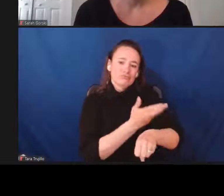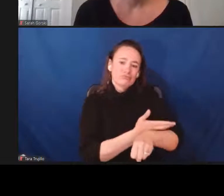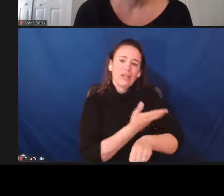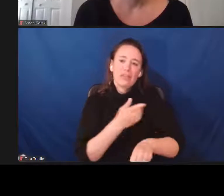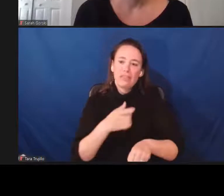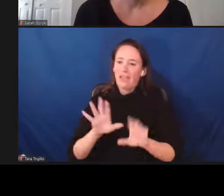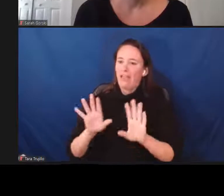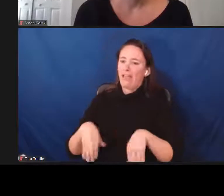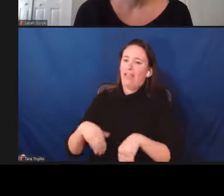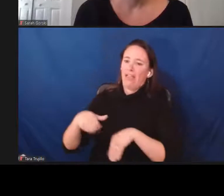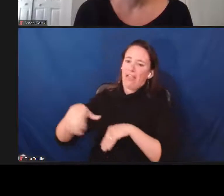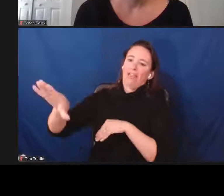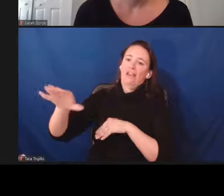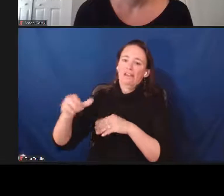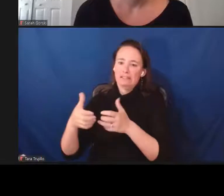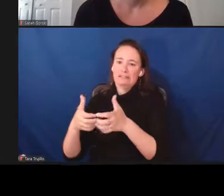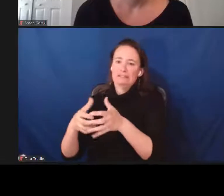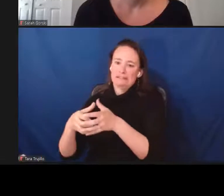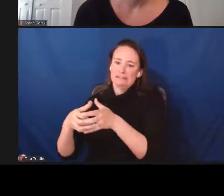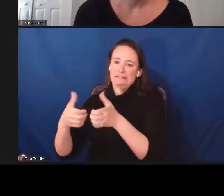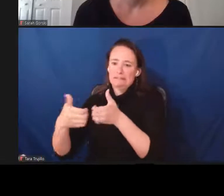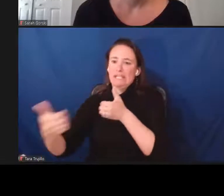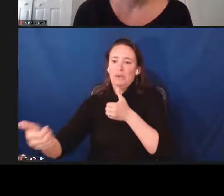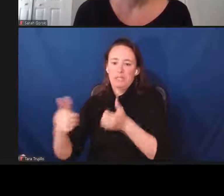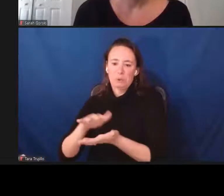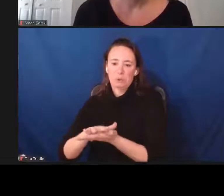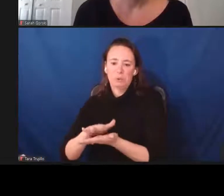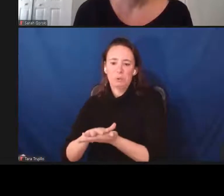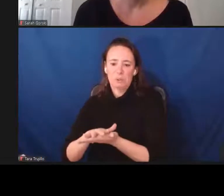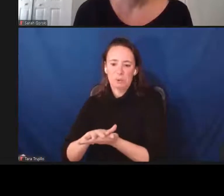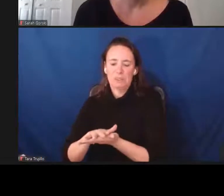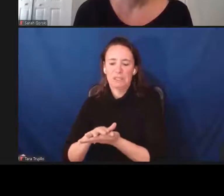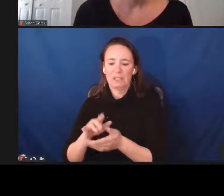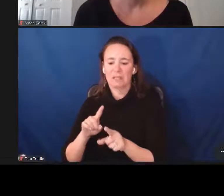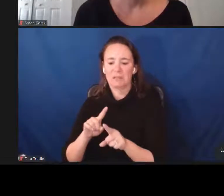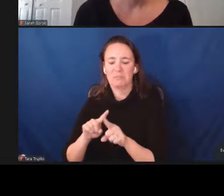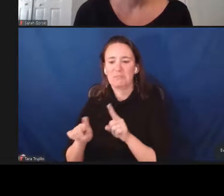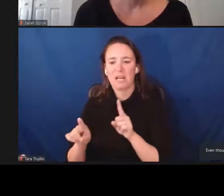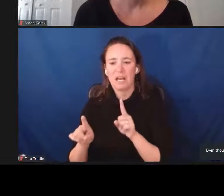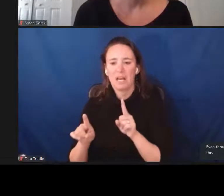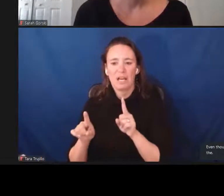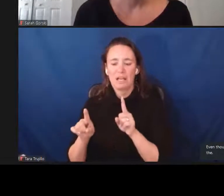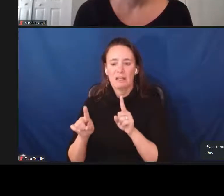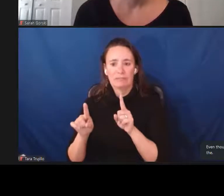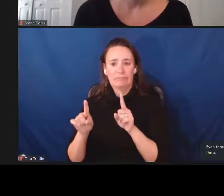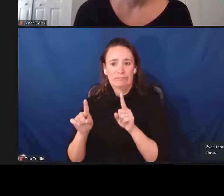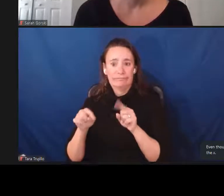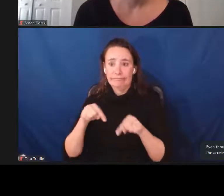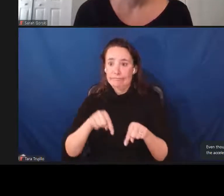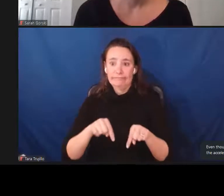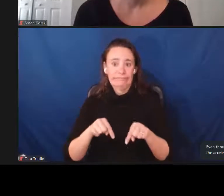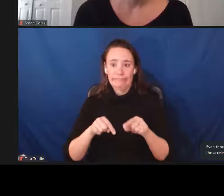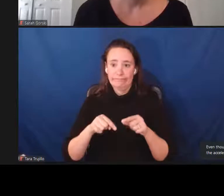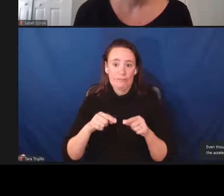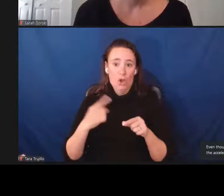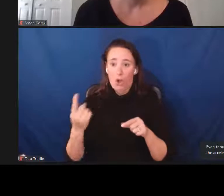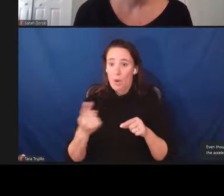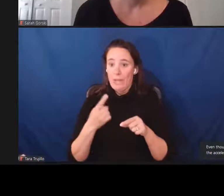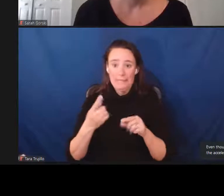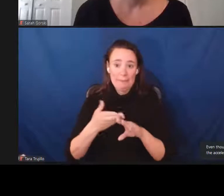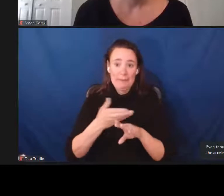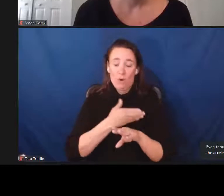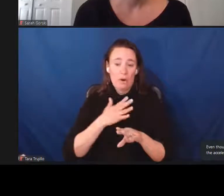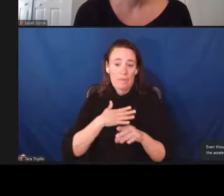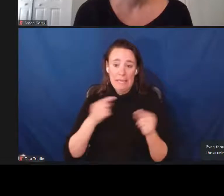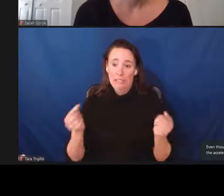send me to a segregated school, even though I had always been in the accelerated program all